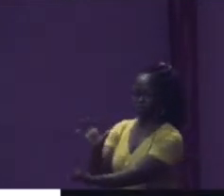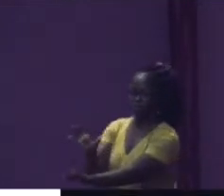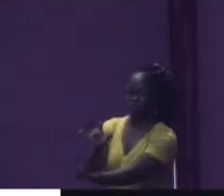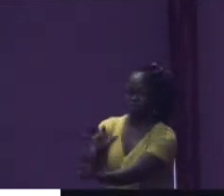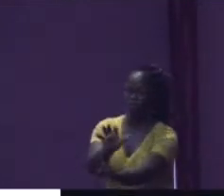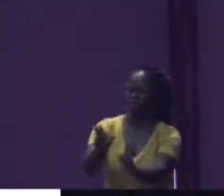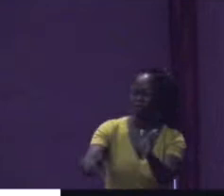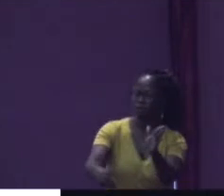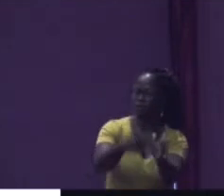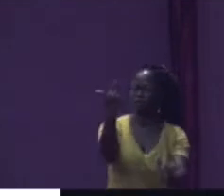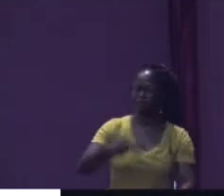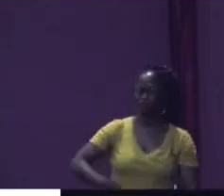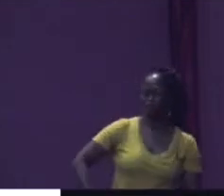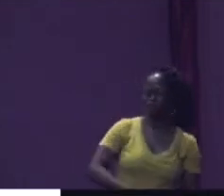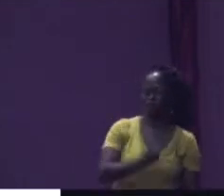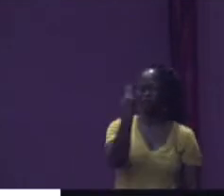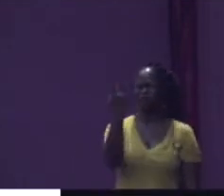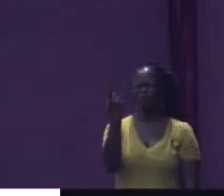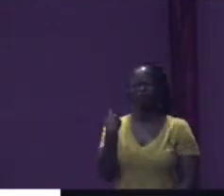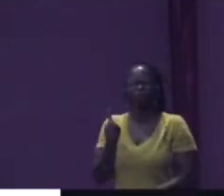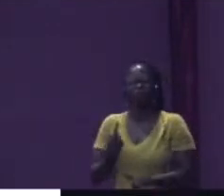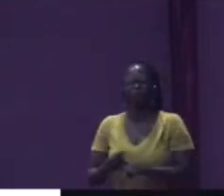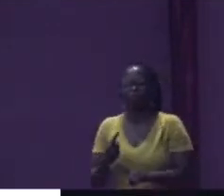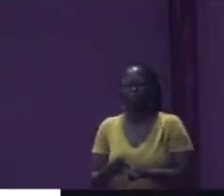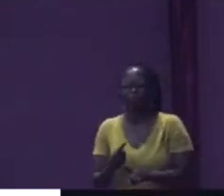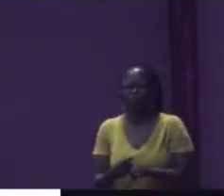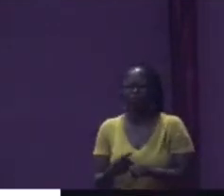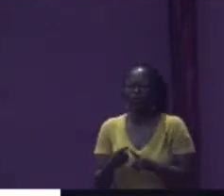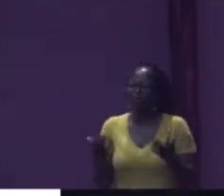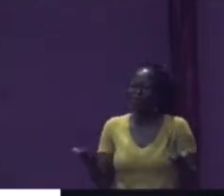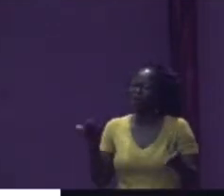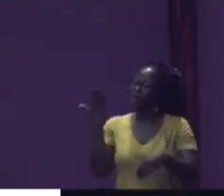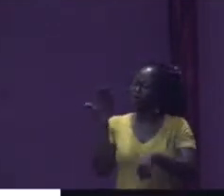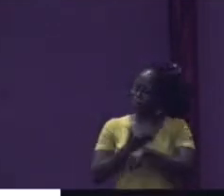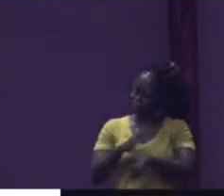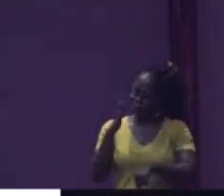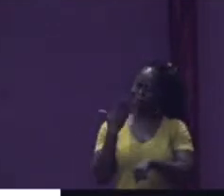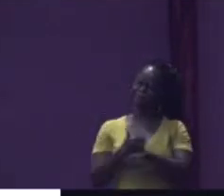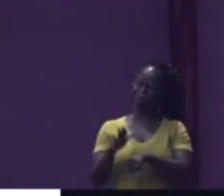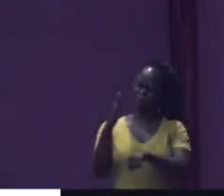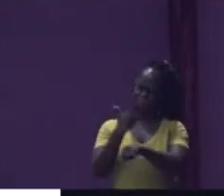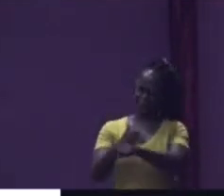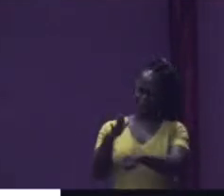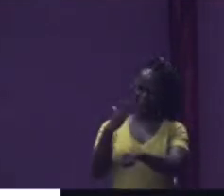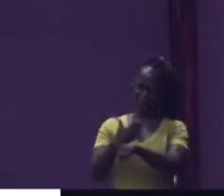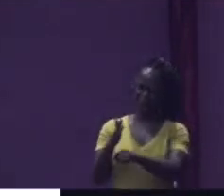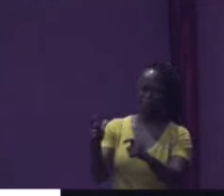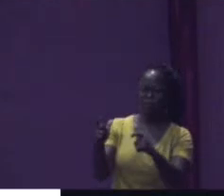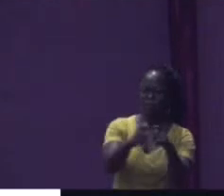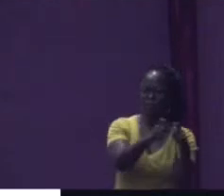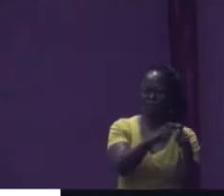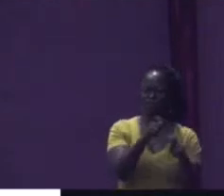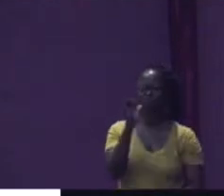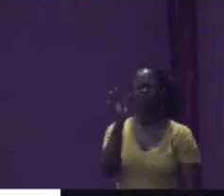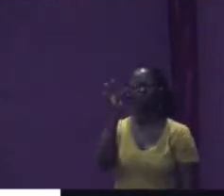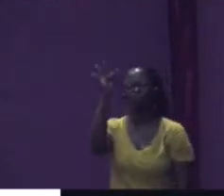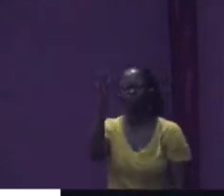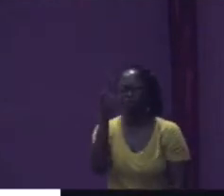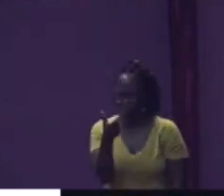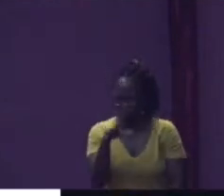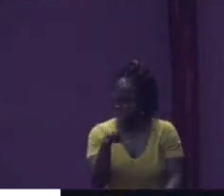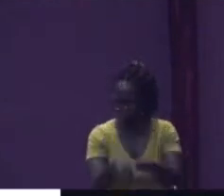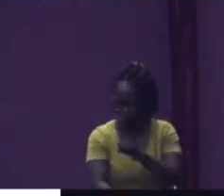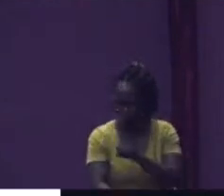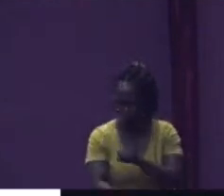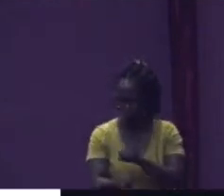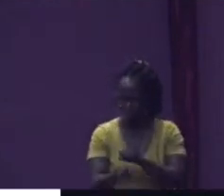doctors, or future doctors, practice, or it's because they get more money for